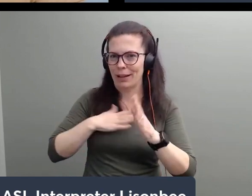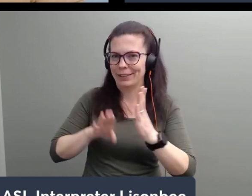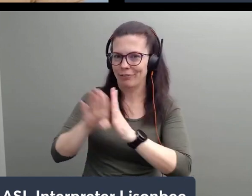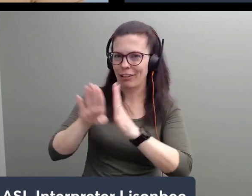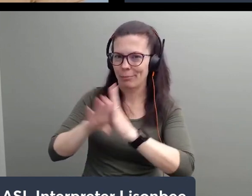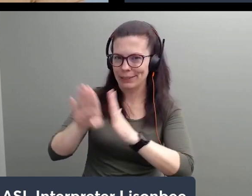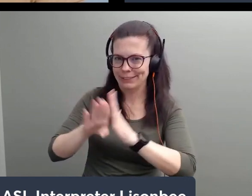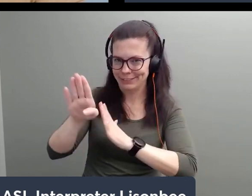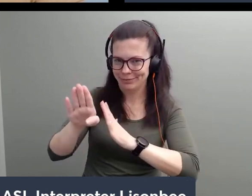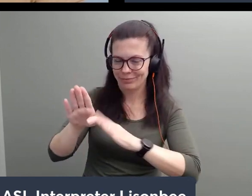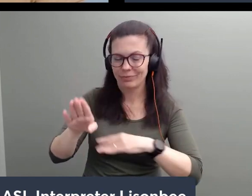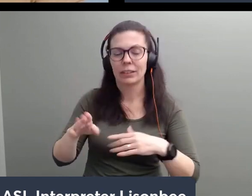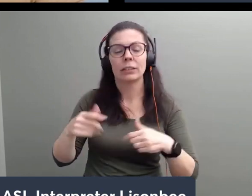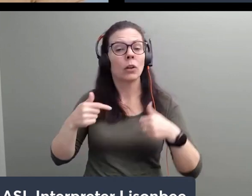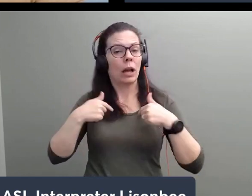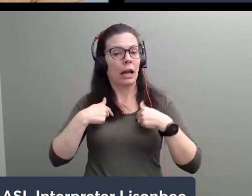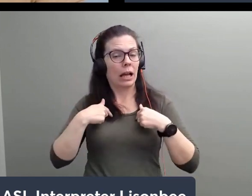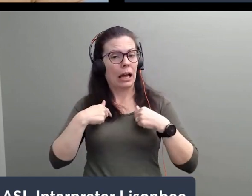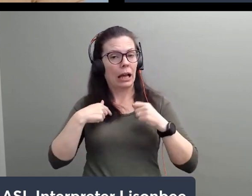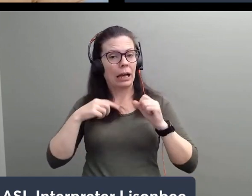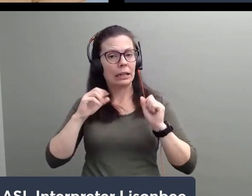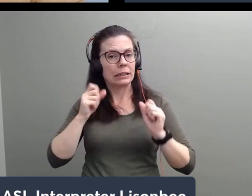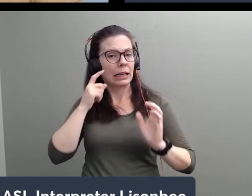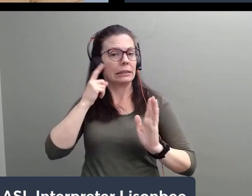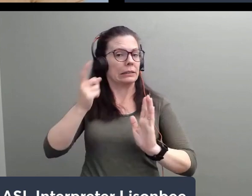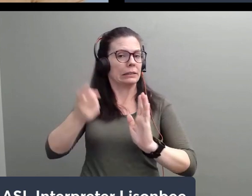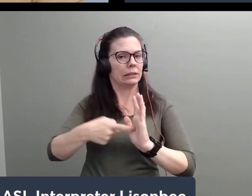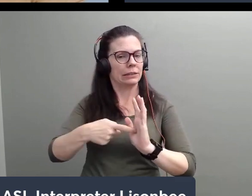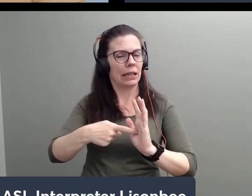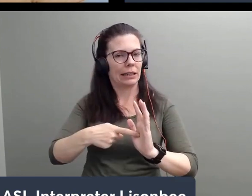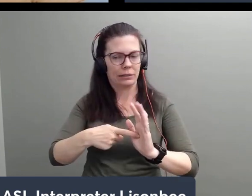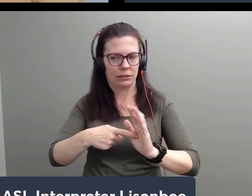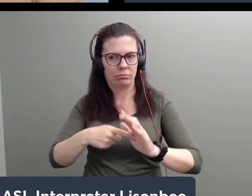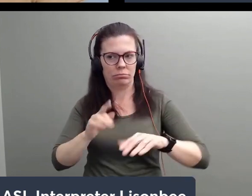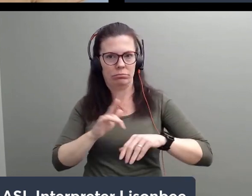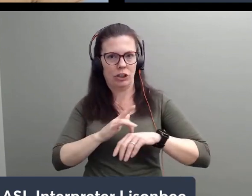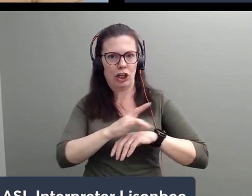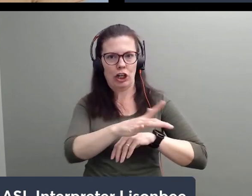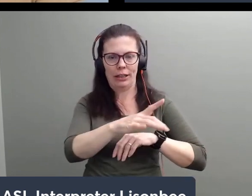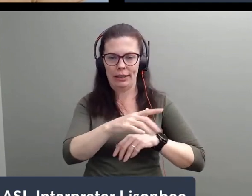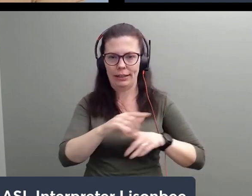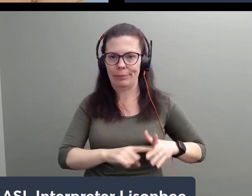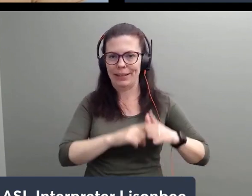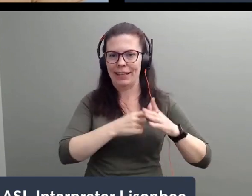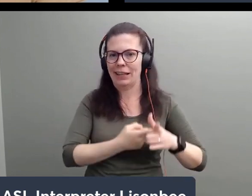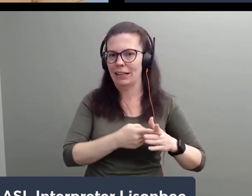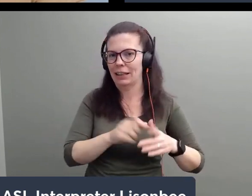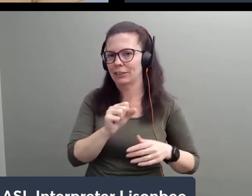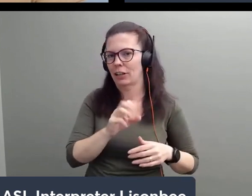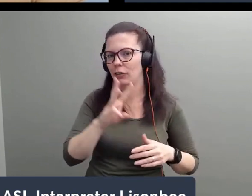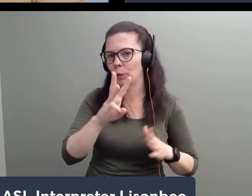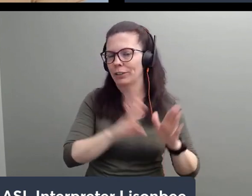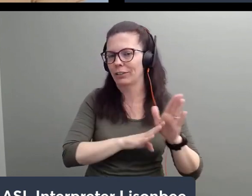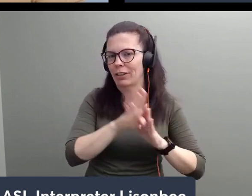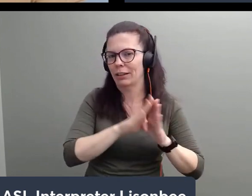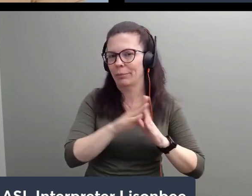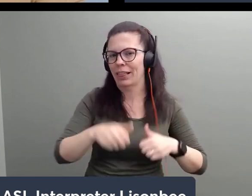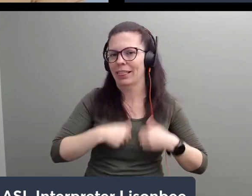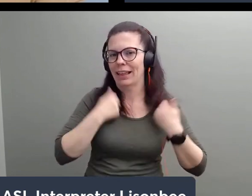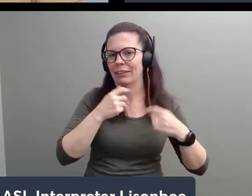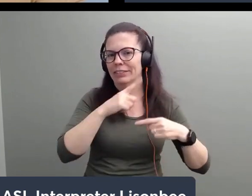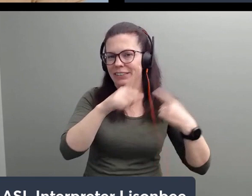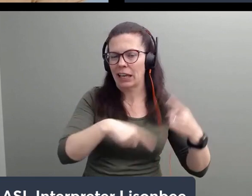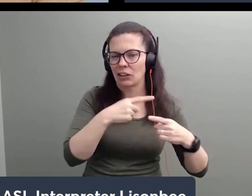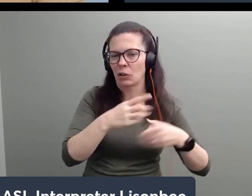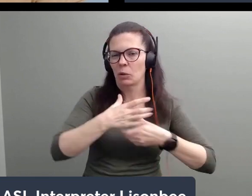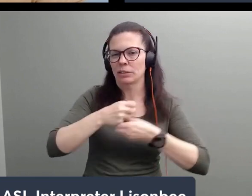I am able to detect very early in the software development lifecycle, or as DLC,